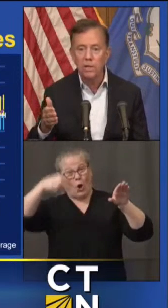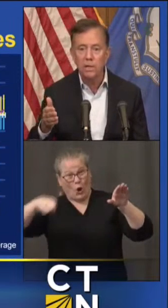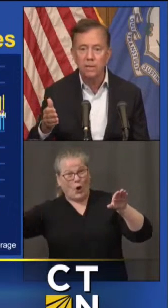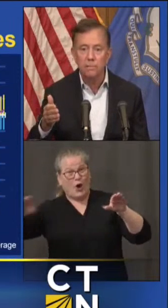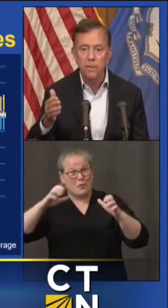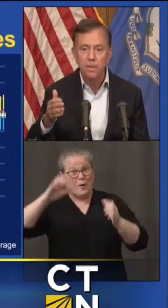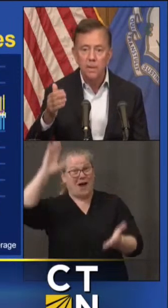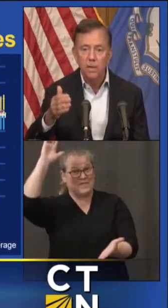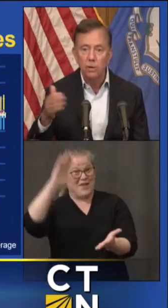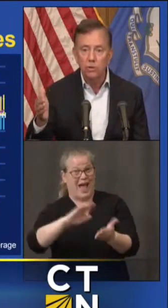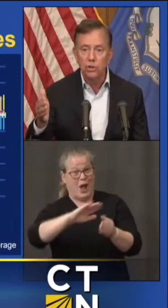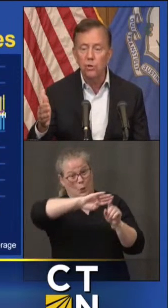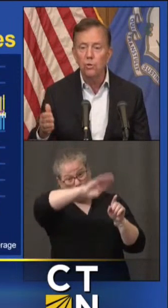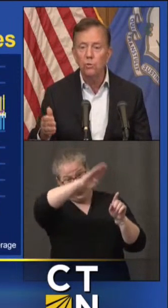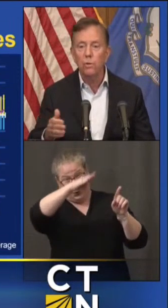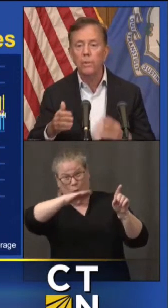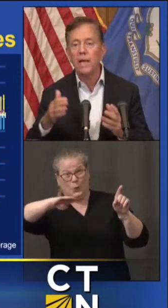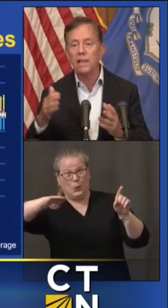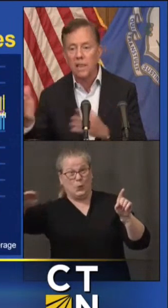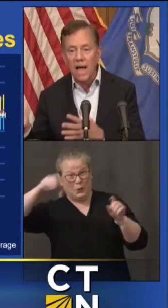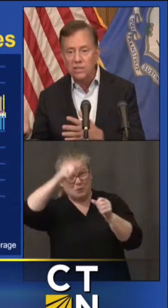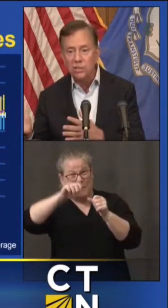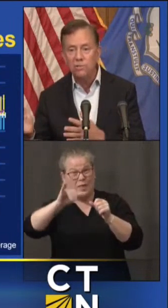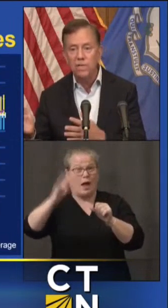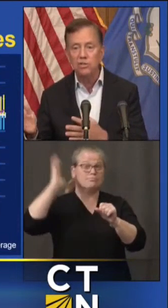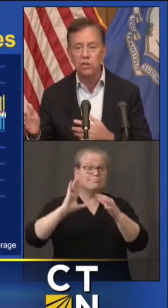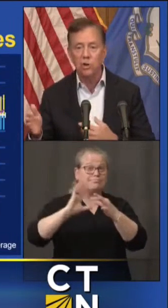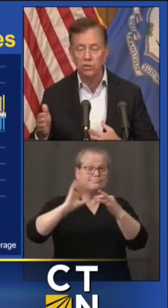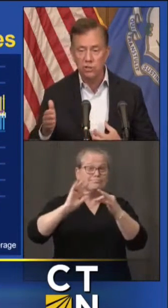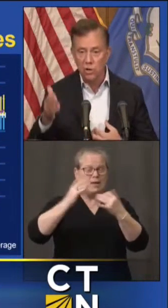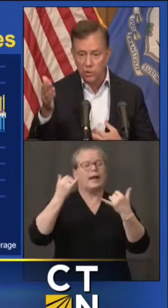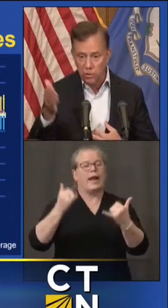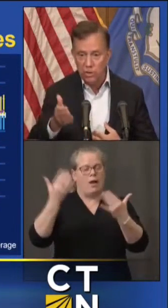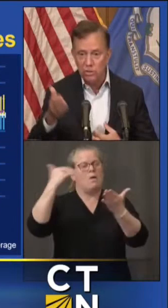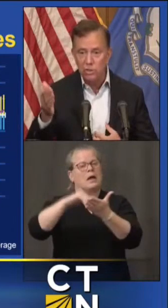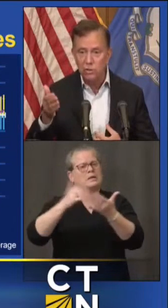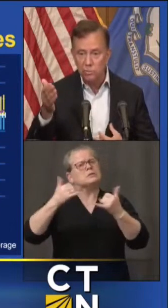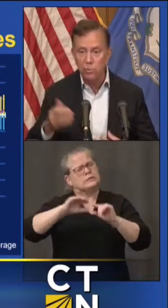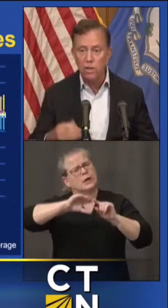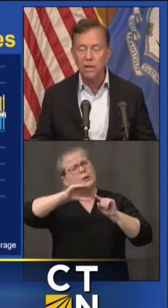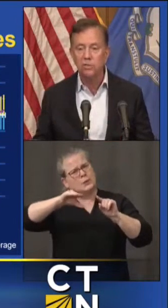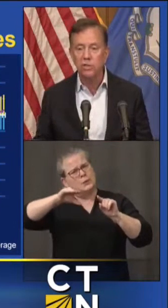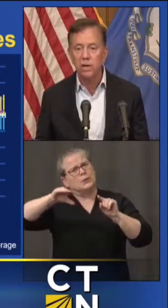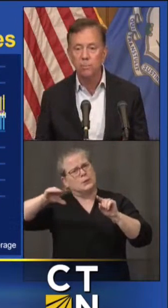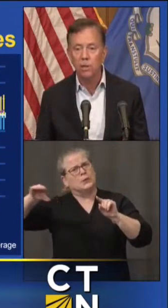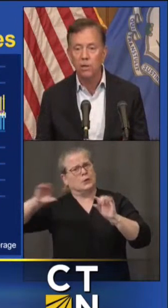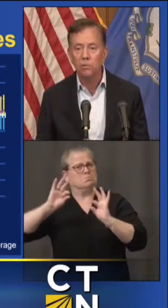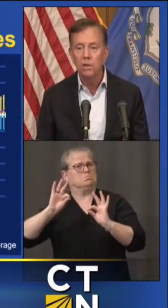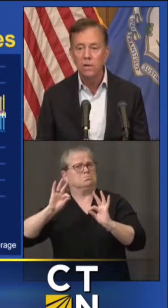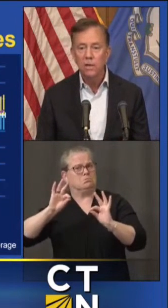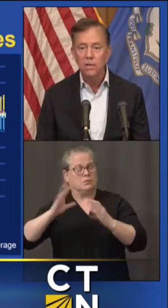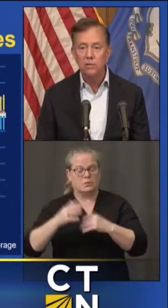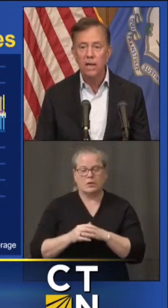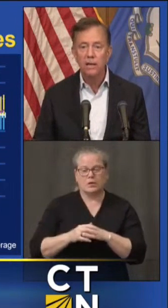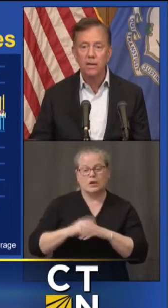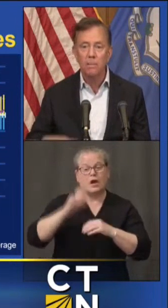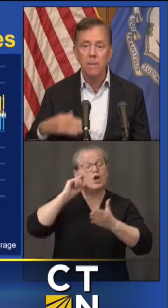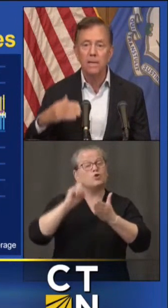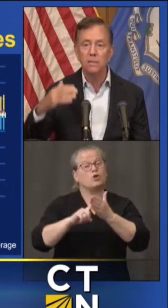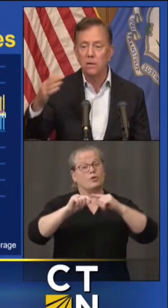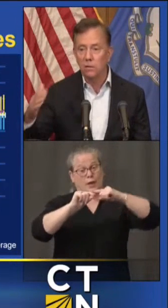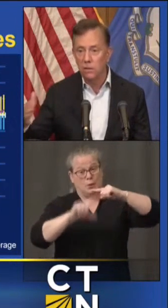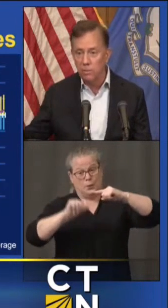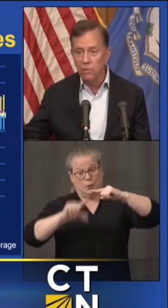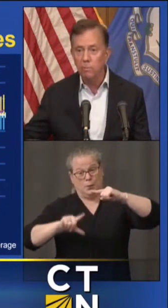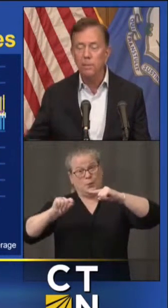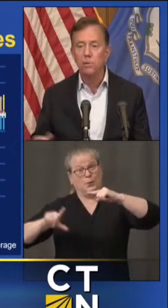in, June when we had lots of discharges going on. You see those blue lines down below. So that meant